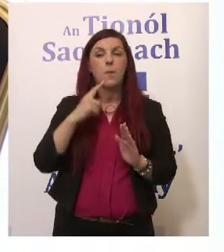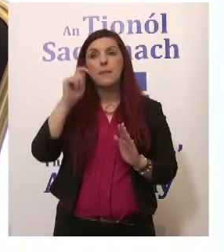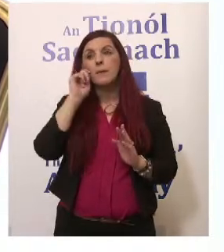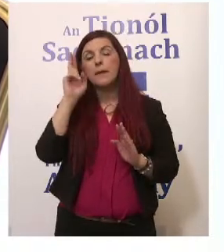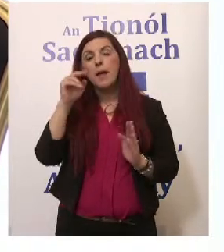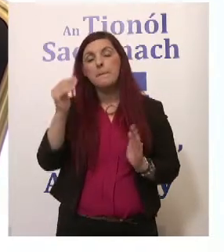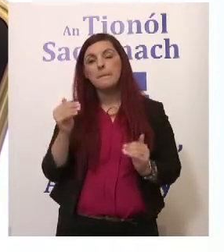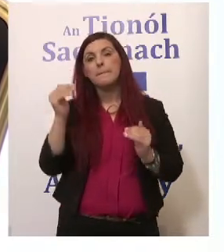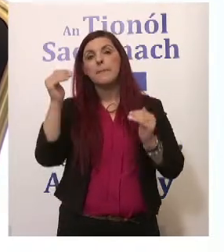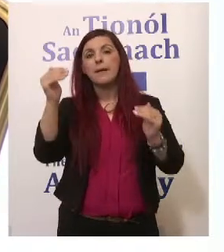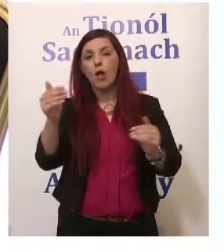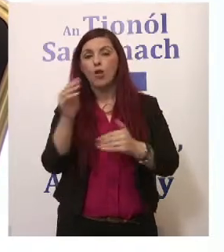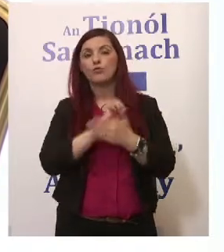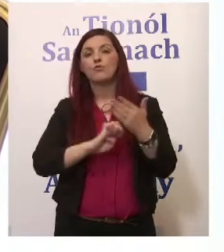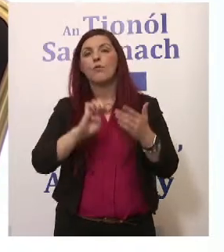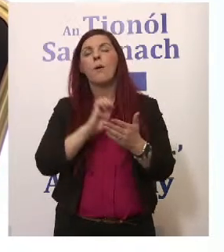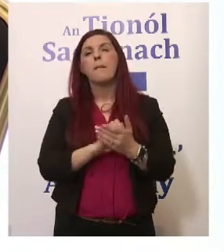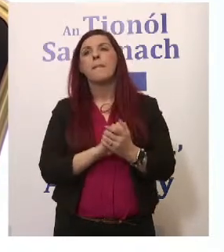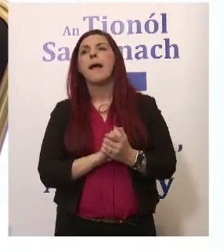in particular,